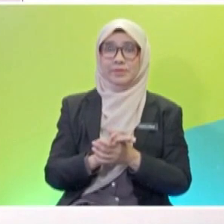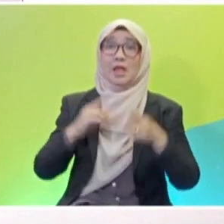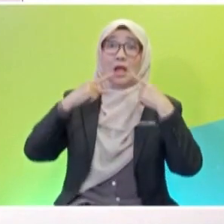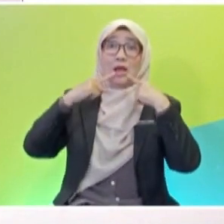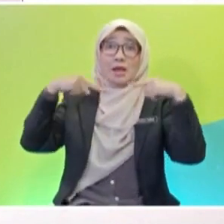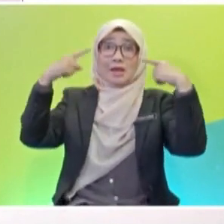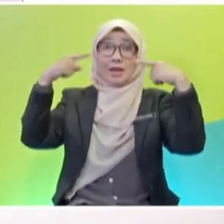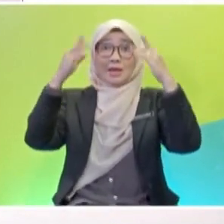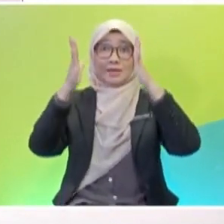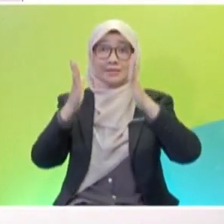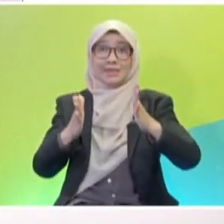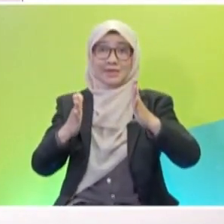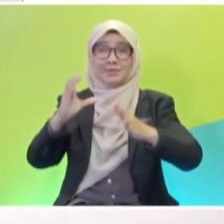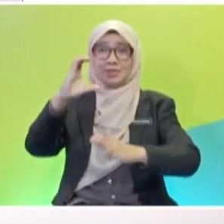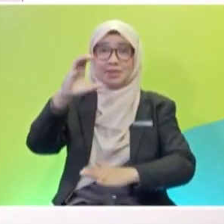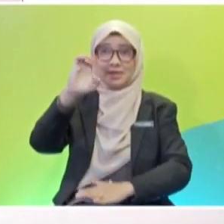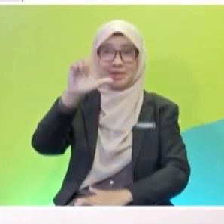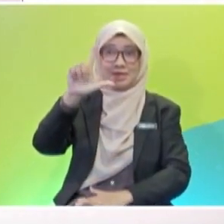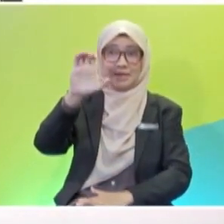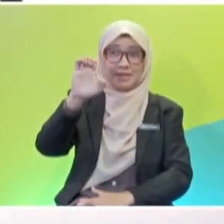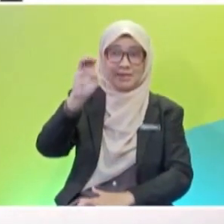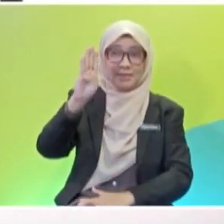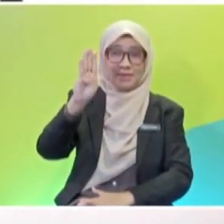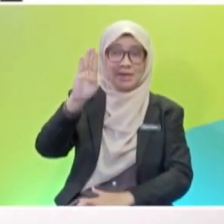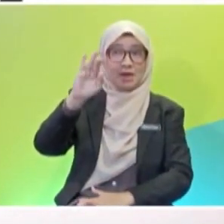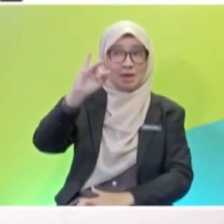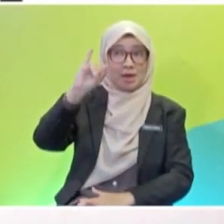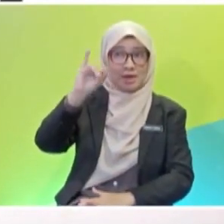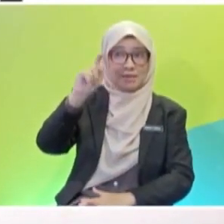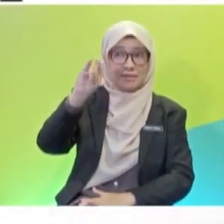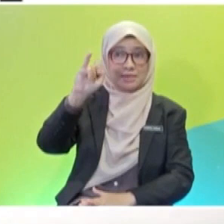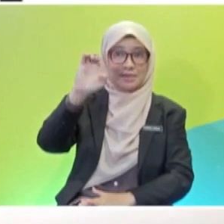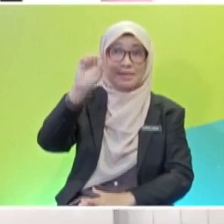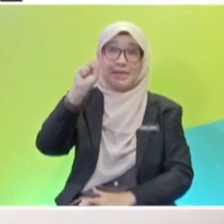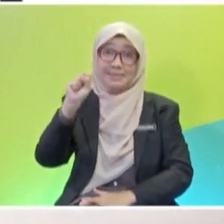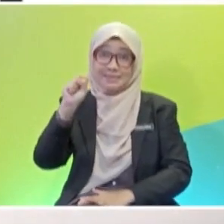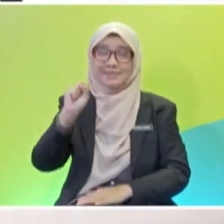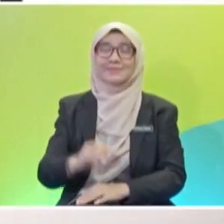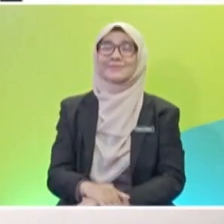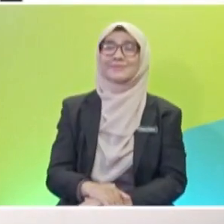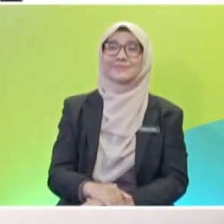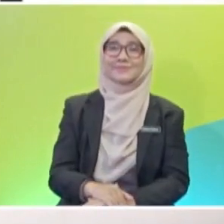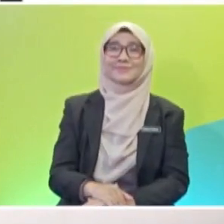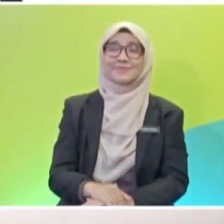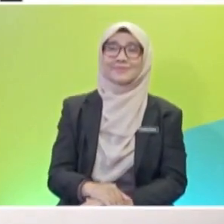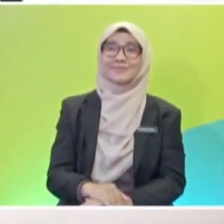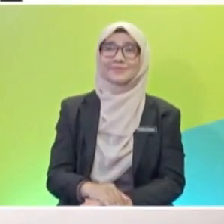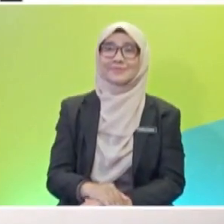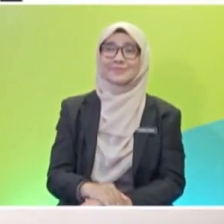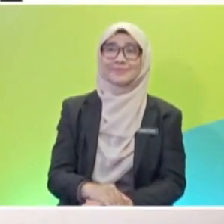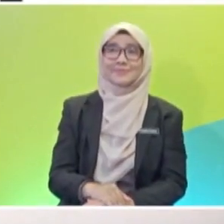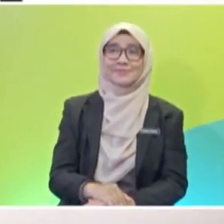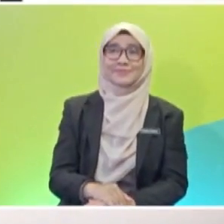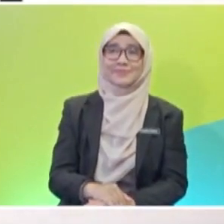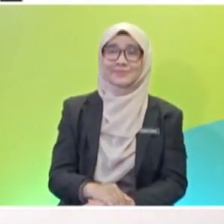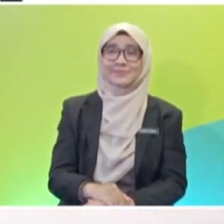Celebrities. Correct. Celebrities. Celebrities. Yes, celebrities. Okay. What about the one in the middle? Maybe you want to try that one,